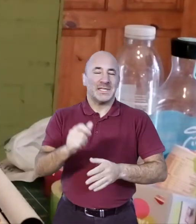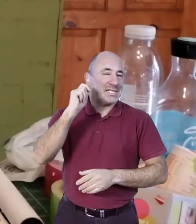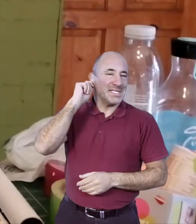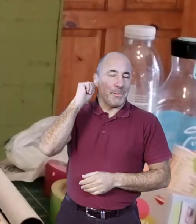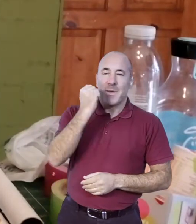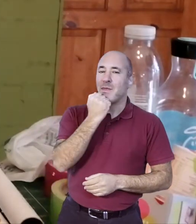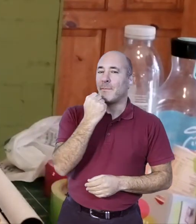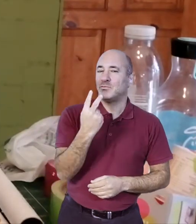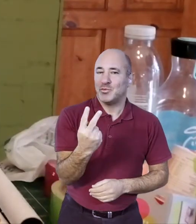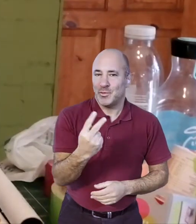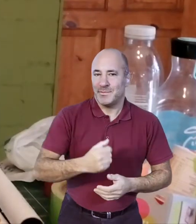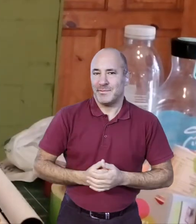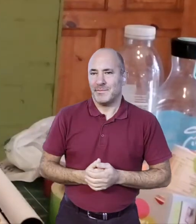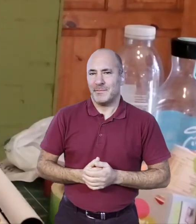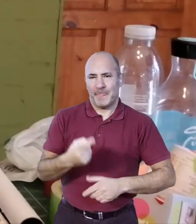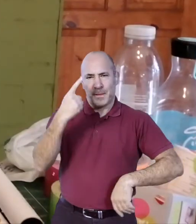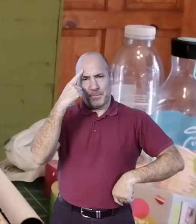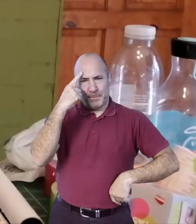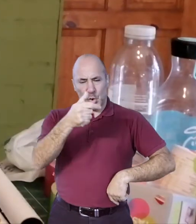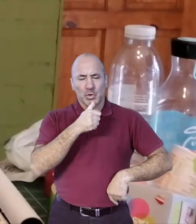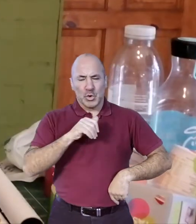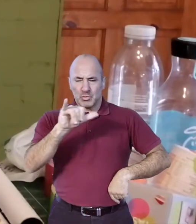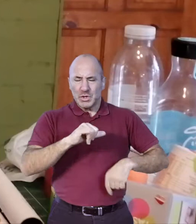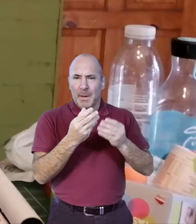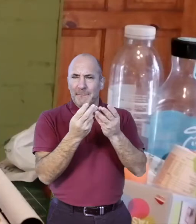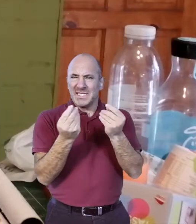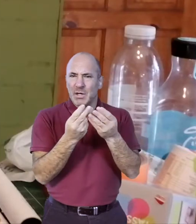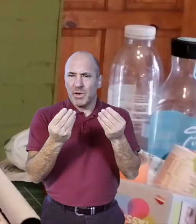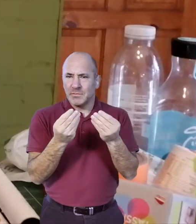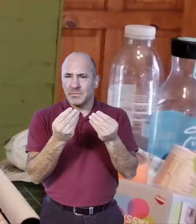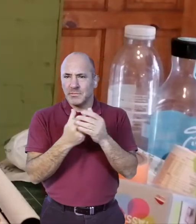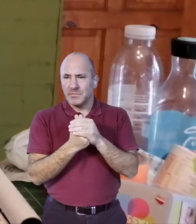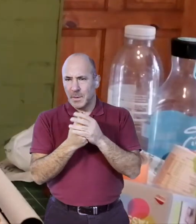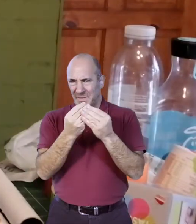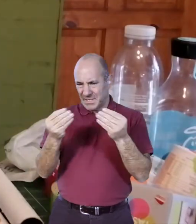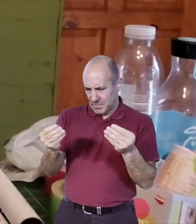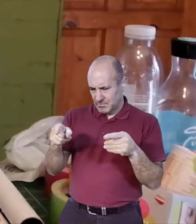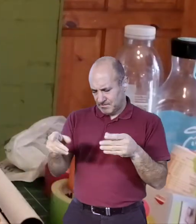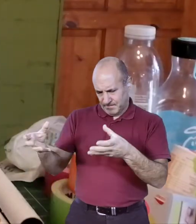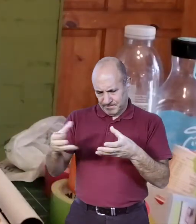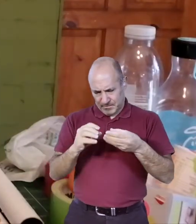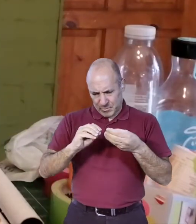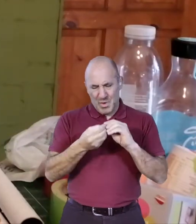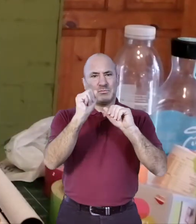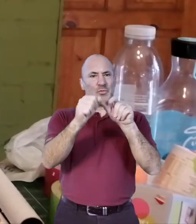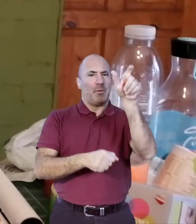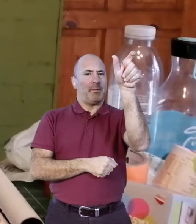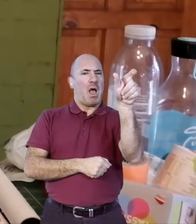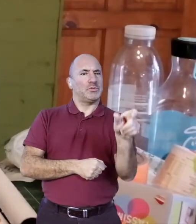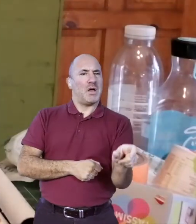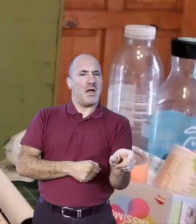Tip number 2, think about the materials you're using and how they help form your